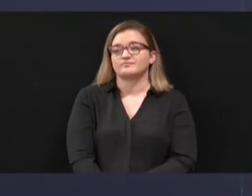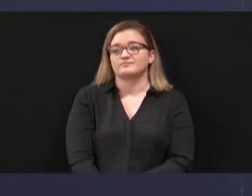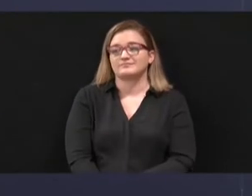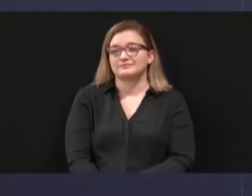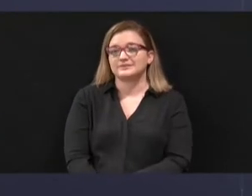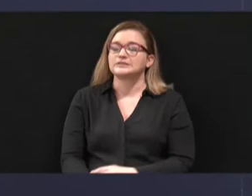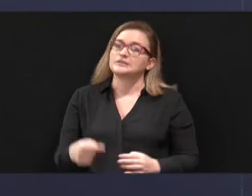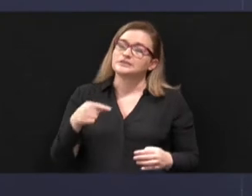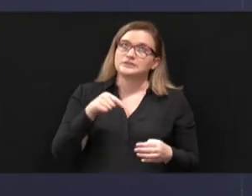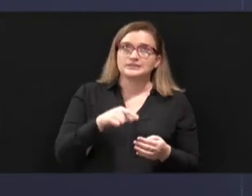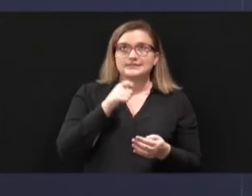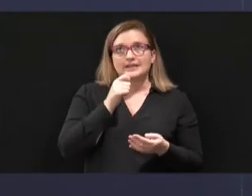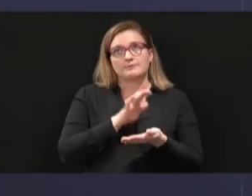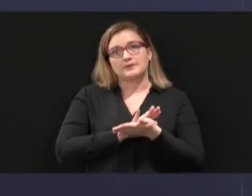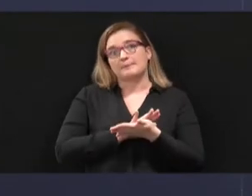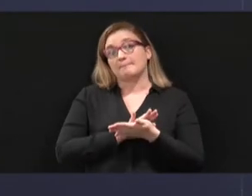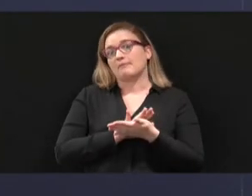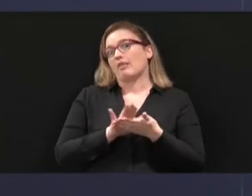polite, perhaps.